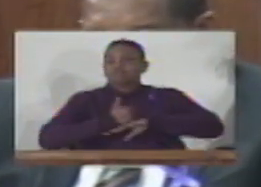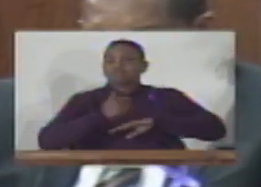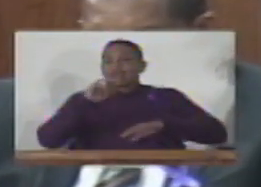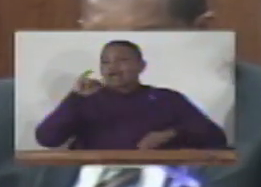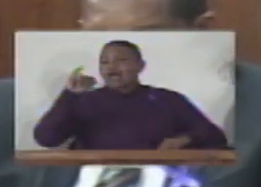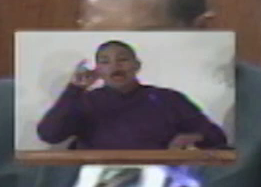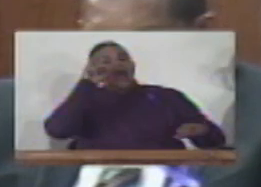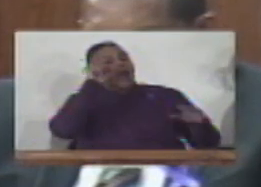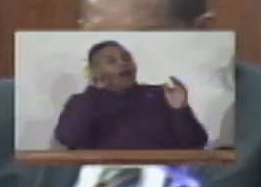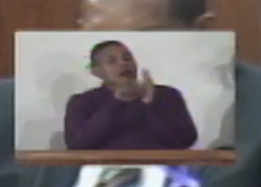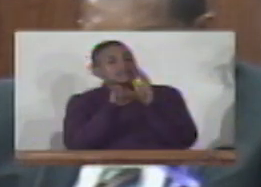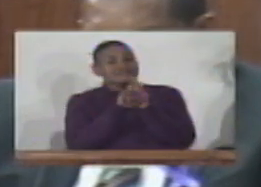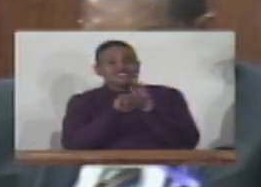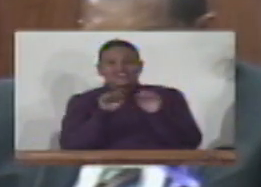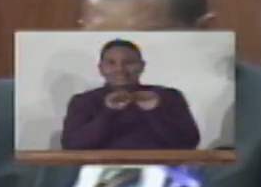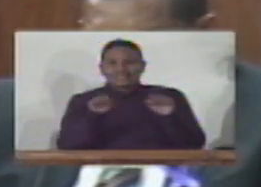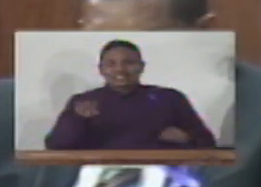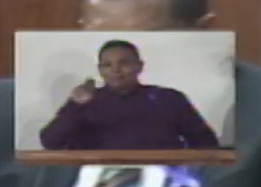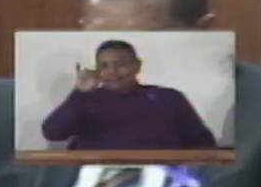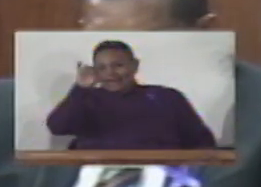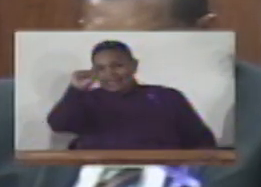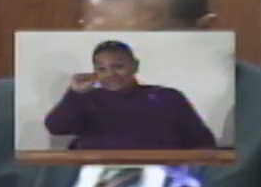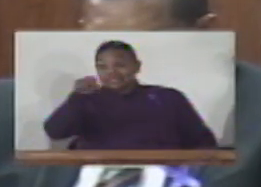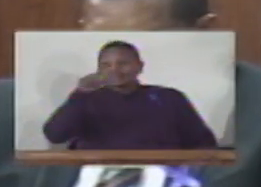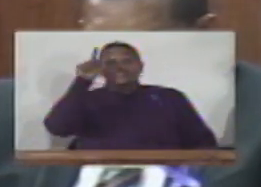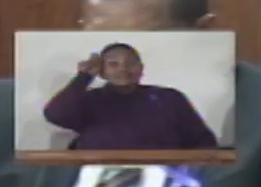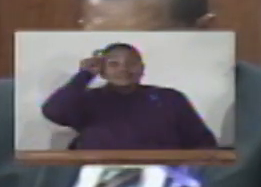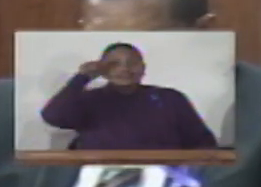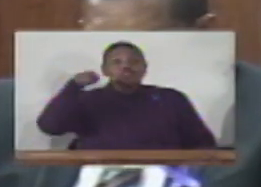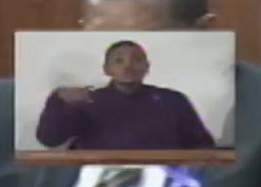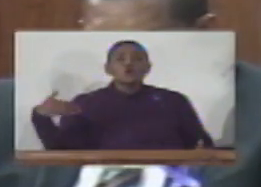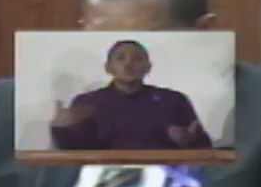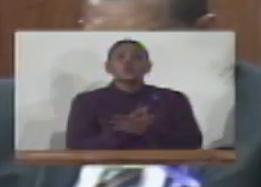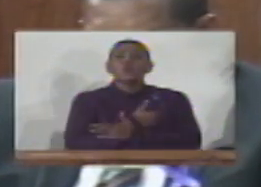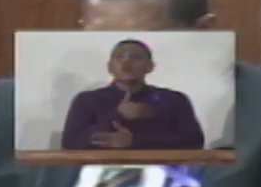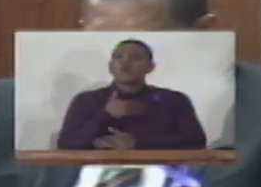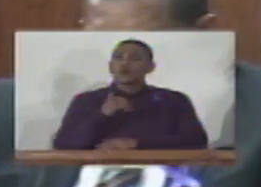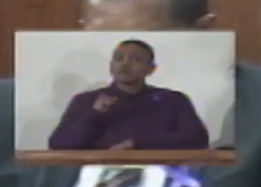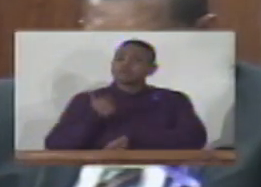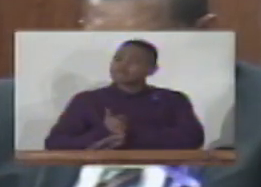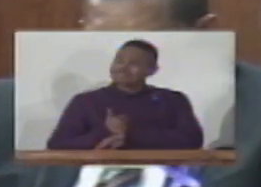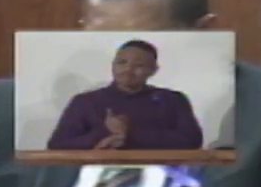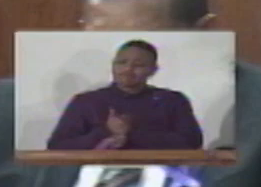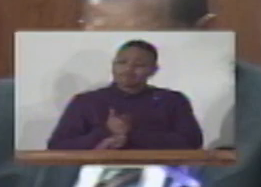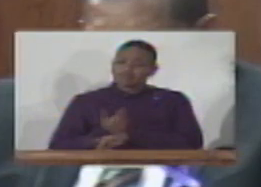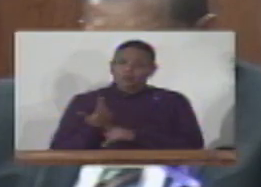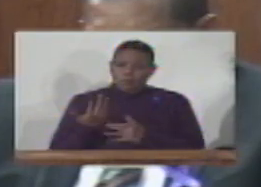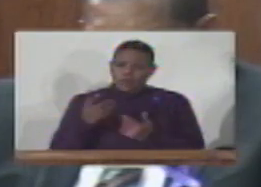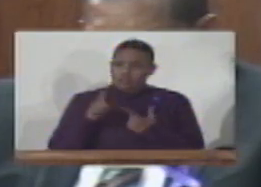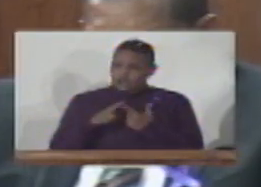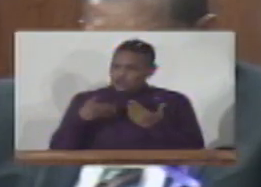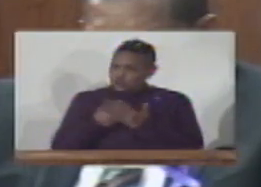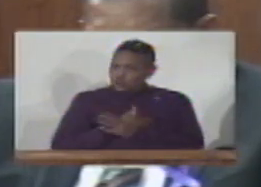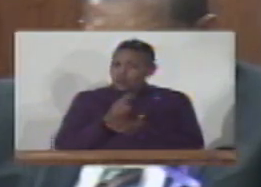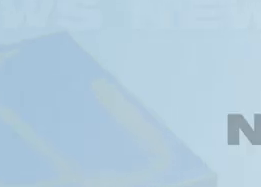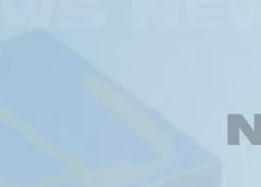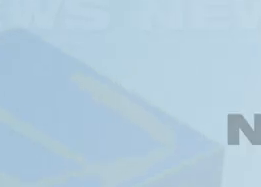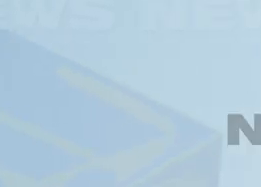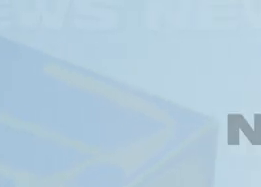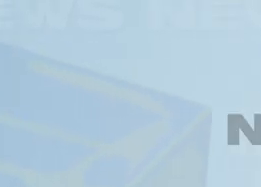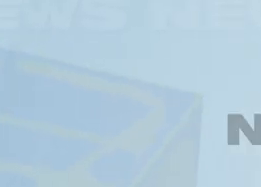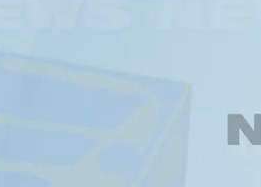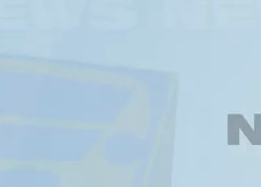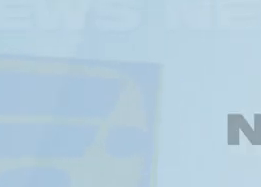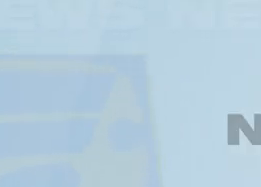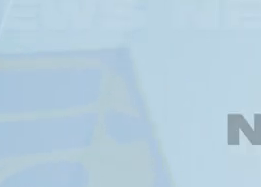these activities will not be executed until a new national identification and registration bill is tabled. The